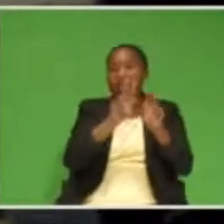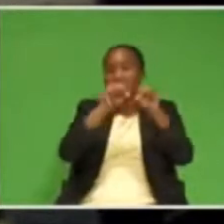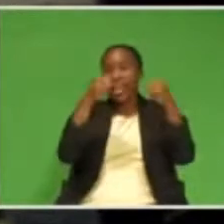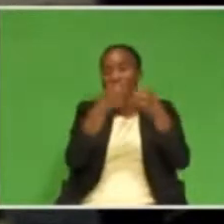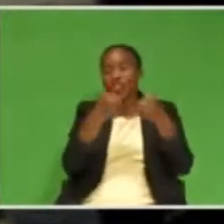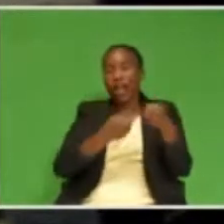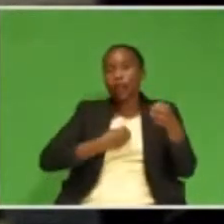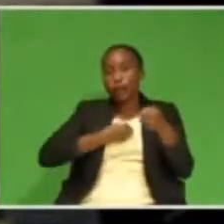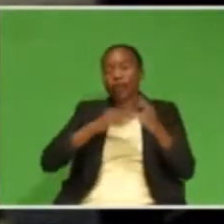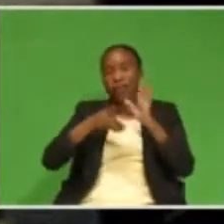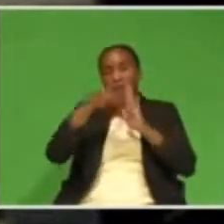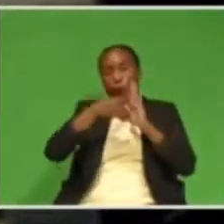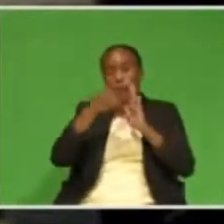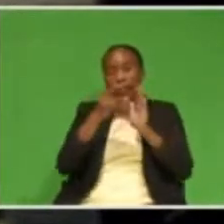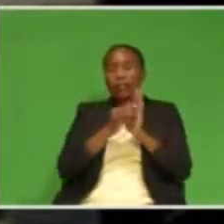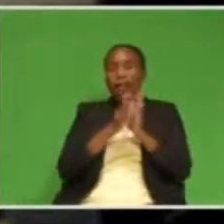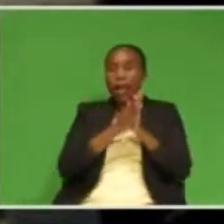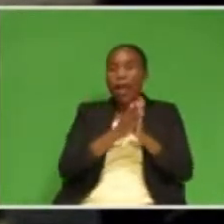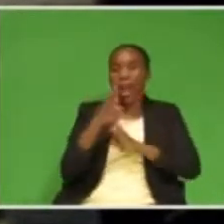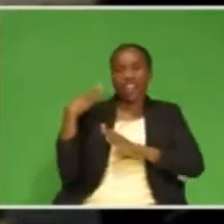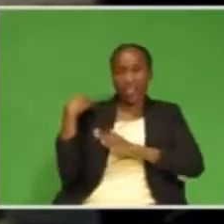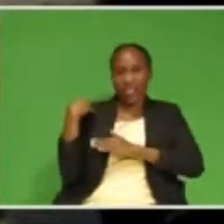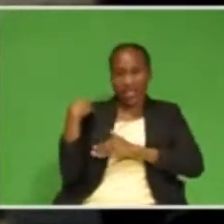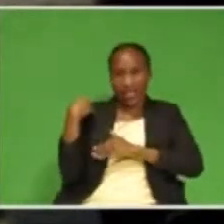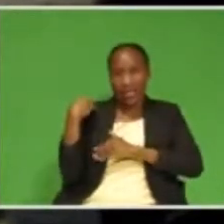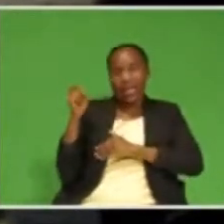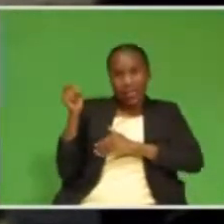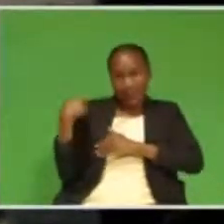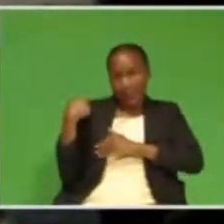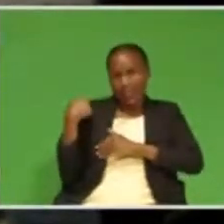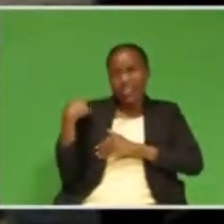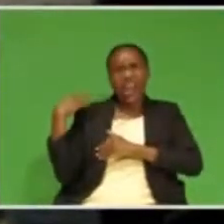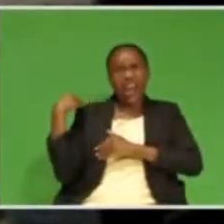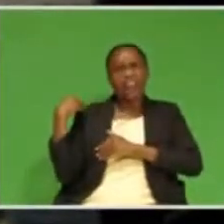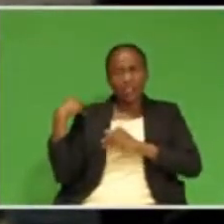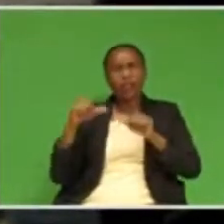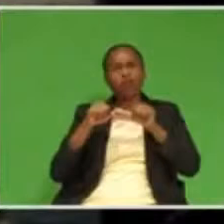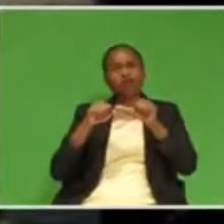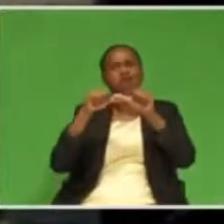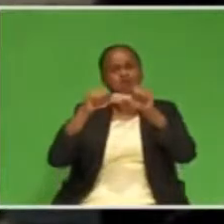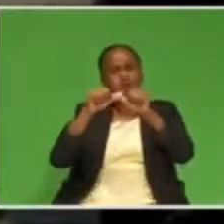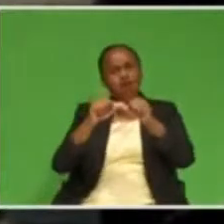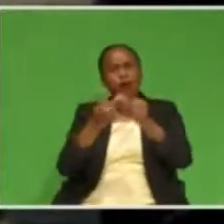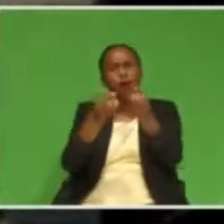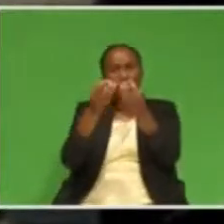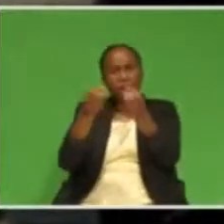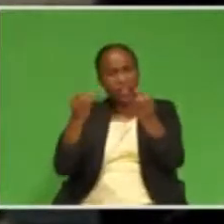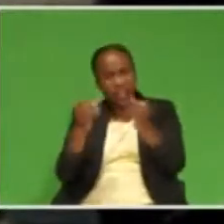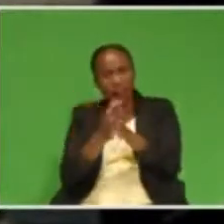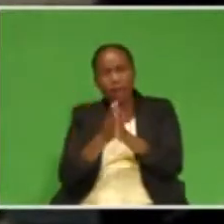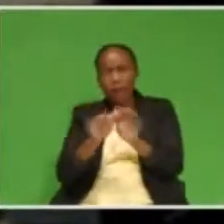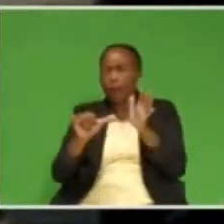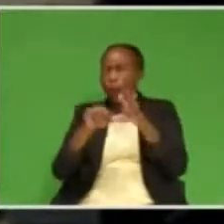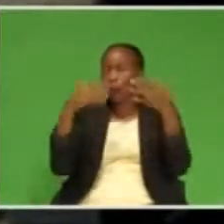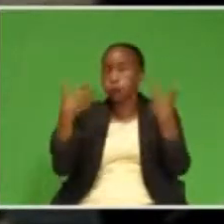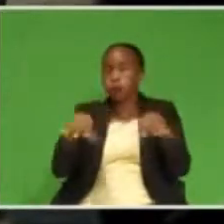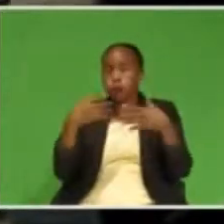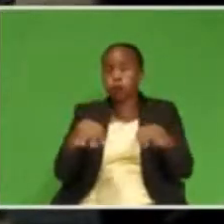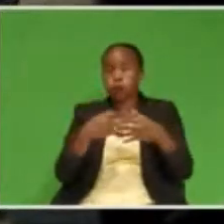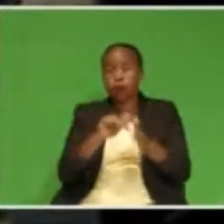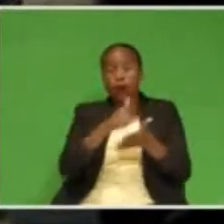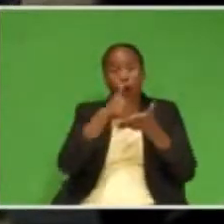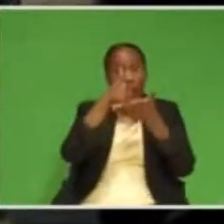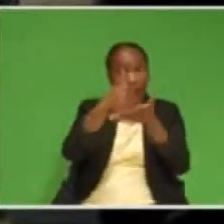Development Agency, an agency which continues to provide valuable assistance to